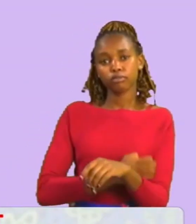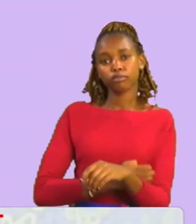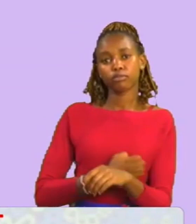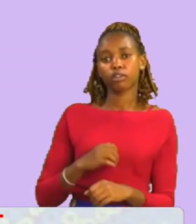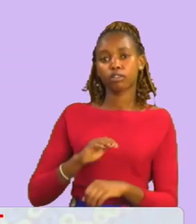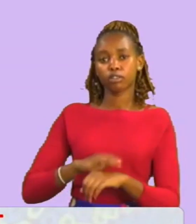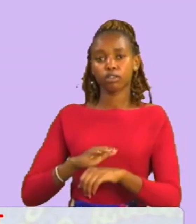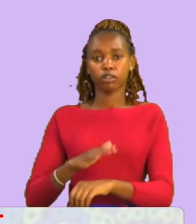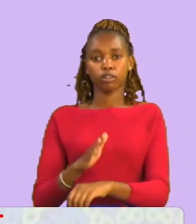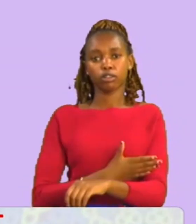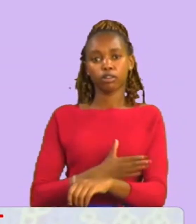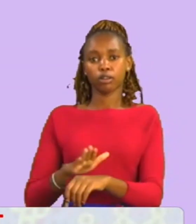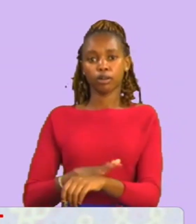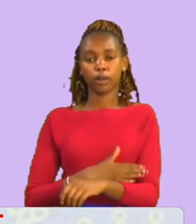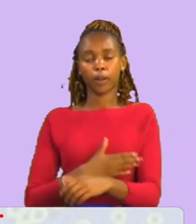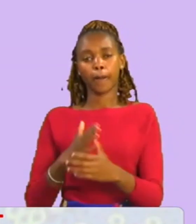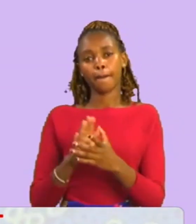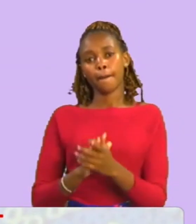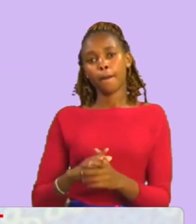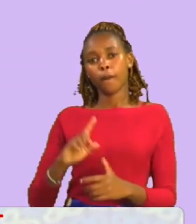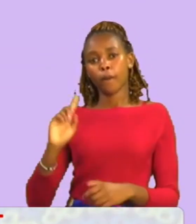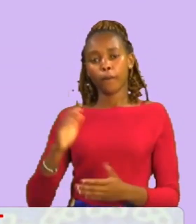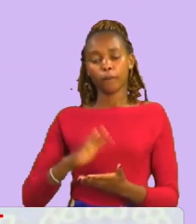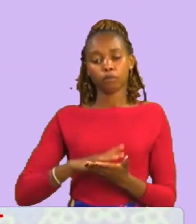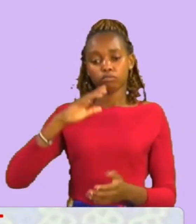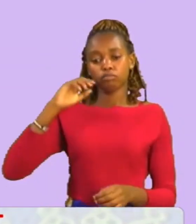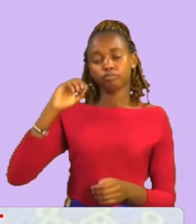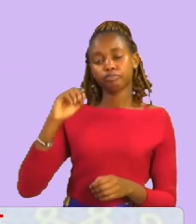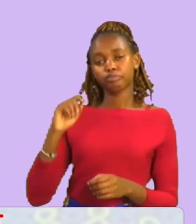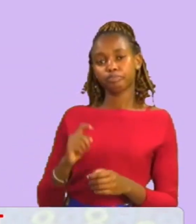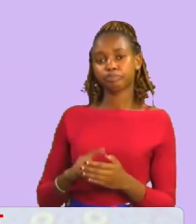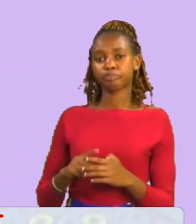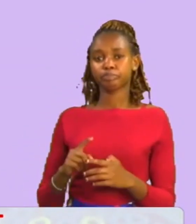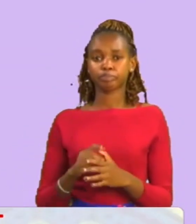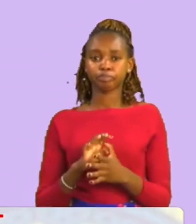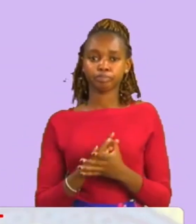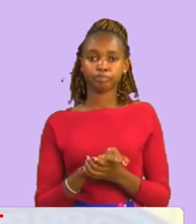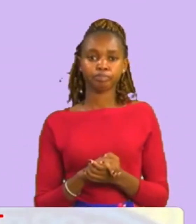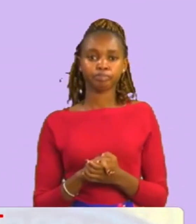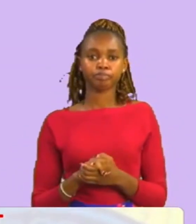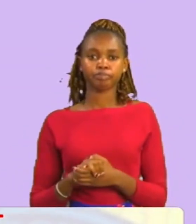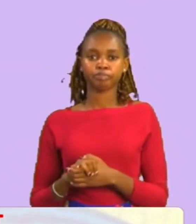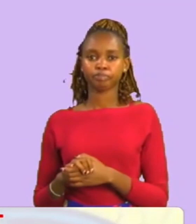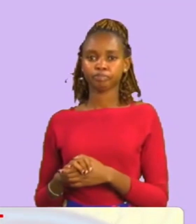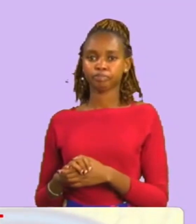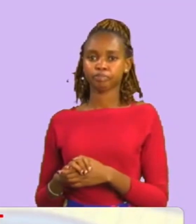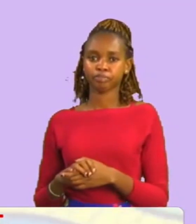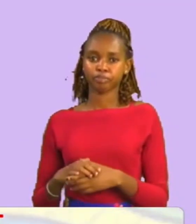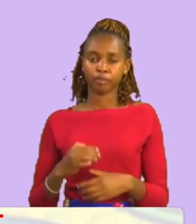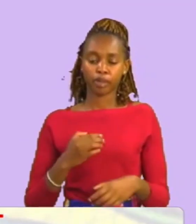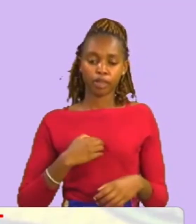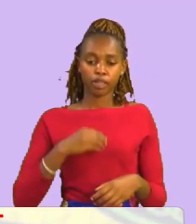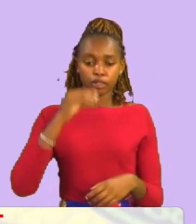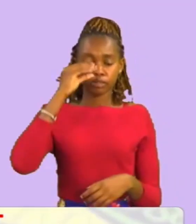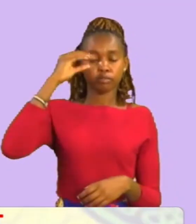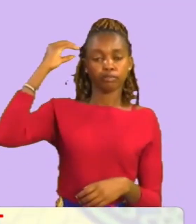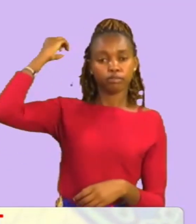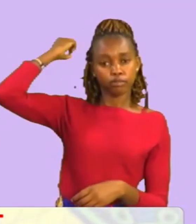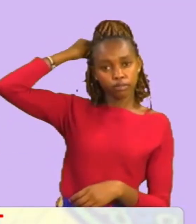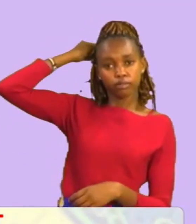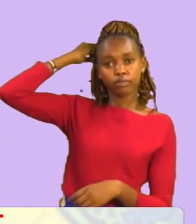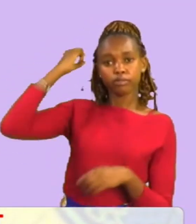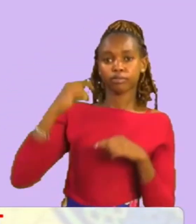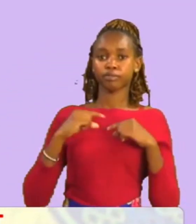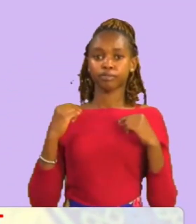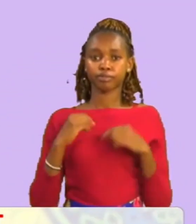times. One more time. Positive vibes. Hapa hivi kata si the little committee in the building. Alright, tunaona mimi na hodha wako wa sherehe Mr. Bill Clinton ODHIAMBO.